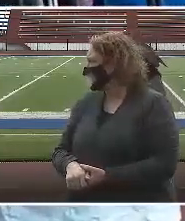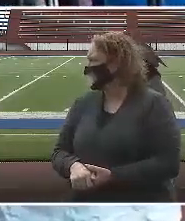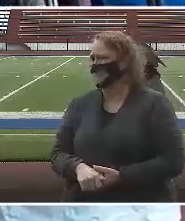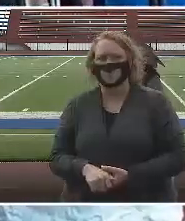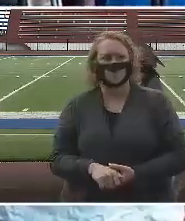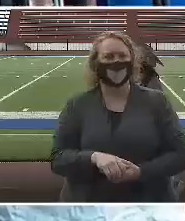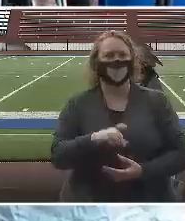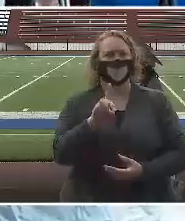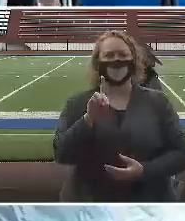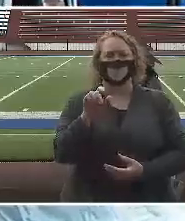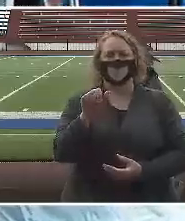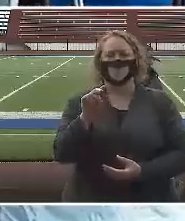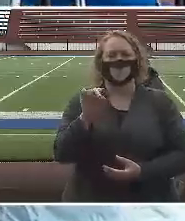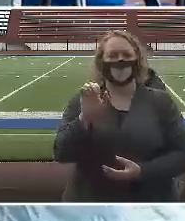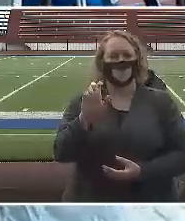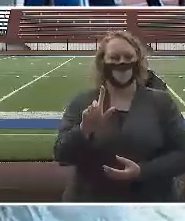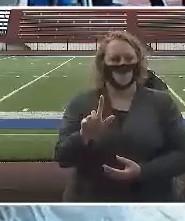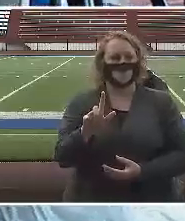Daniel Massachini.